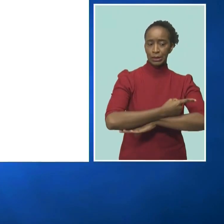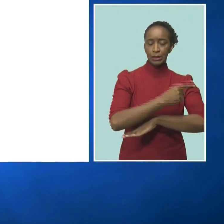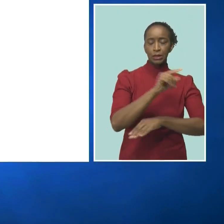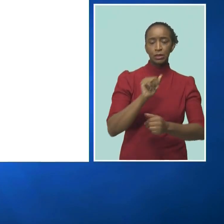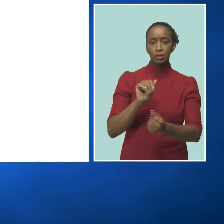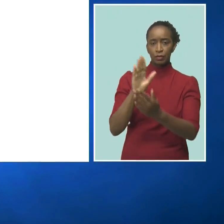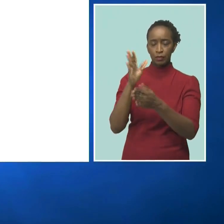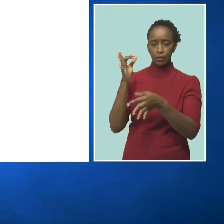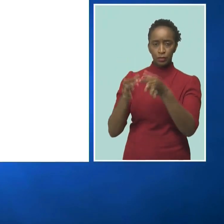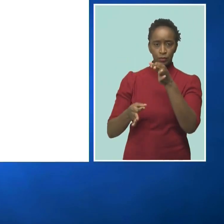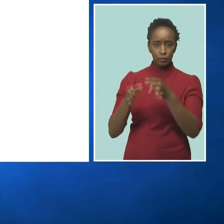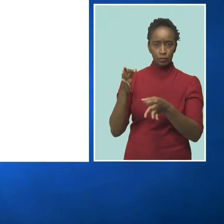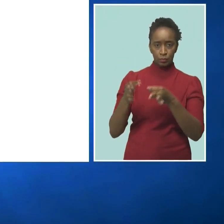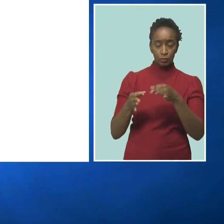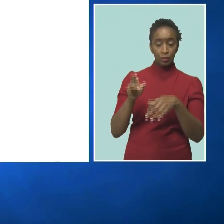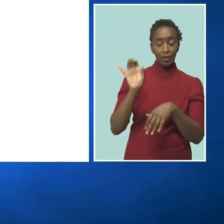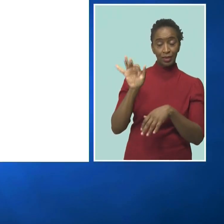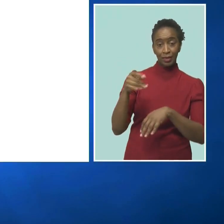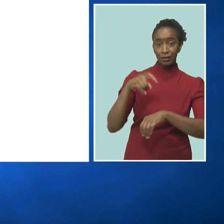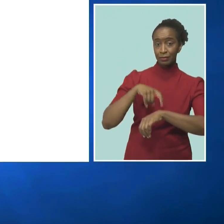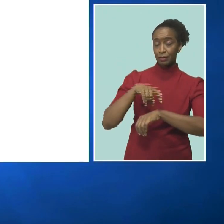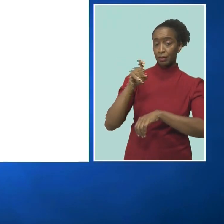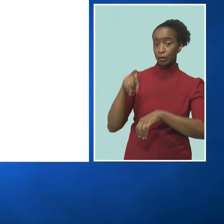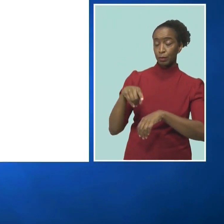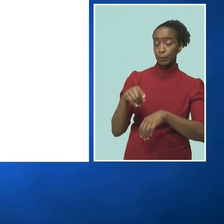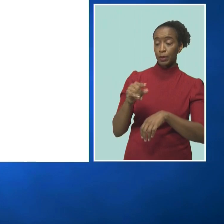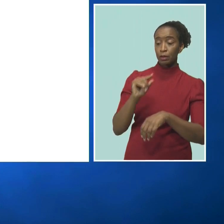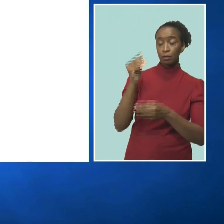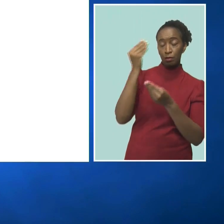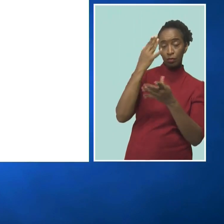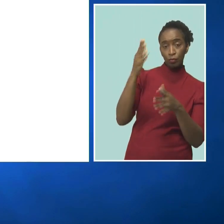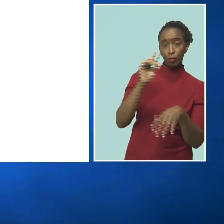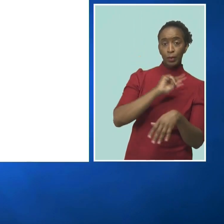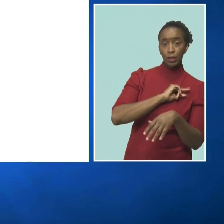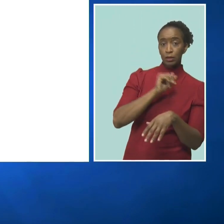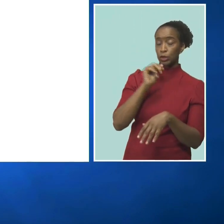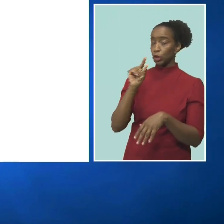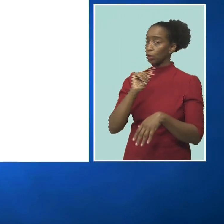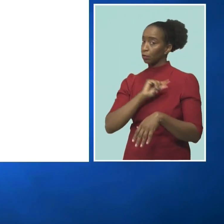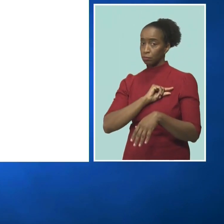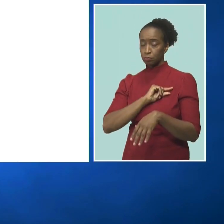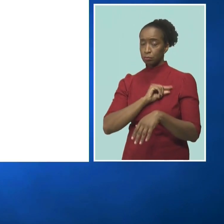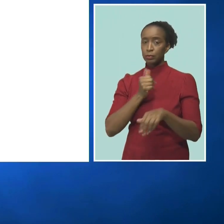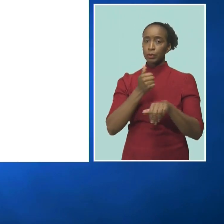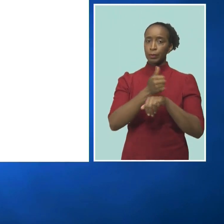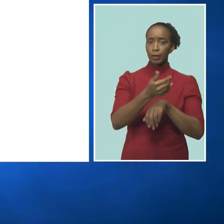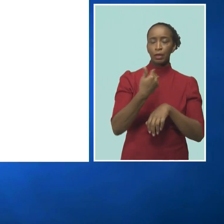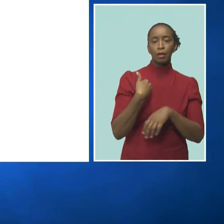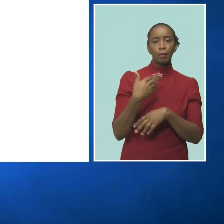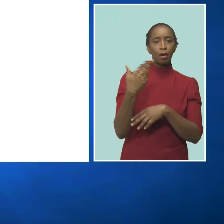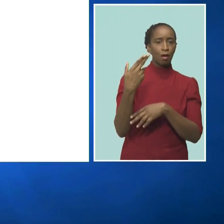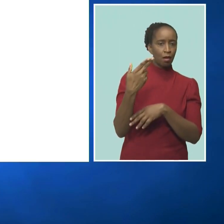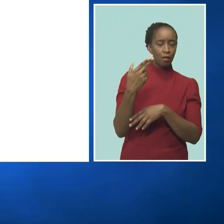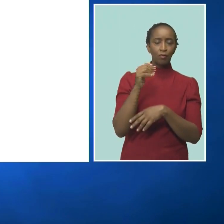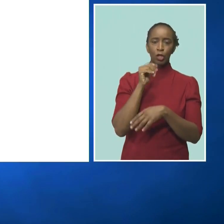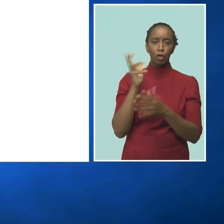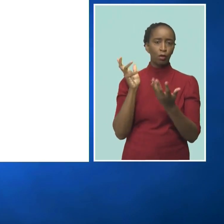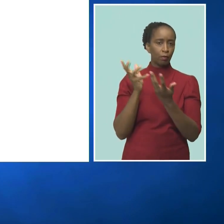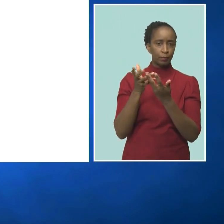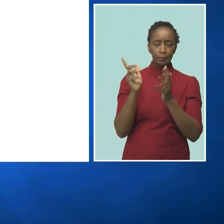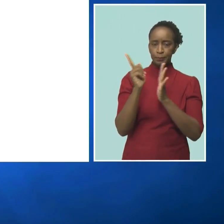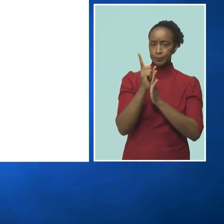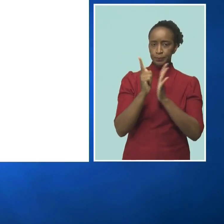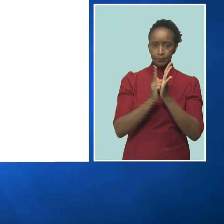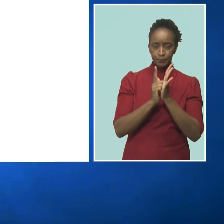indictable offences of possession of an illegal firearm and 5 rounds of ammunition, all on January 9th,